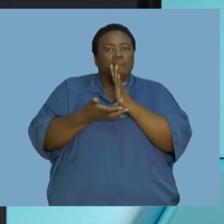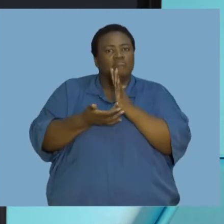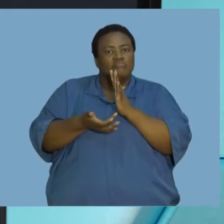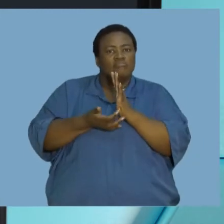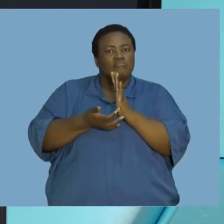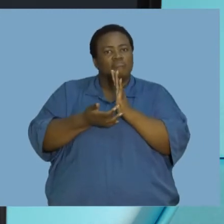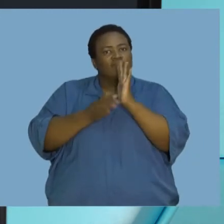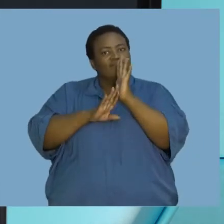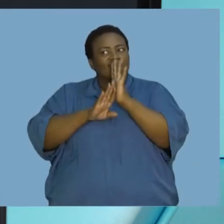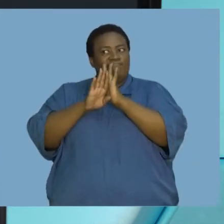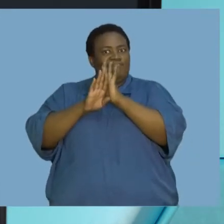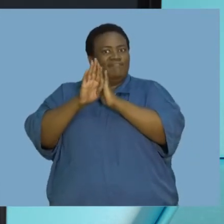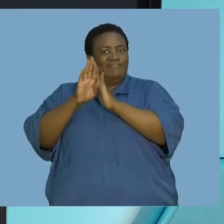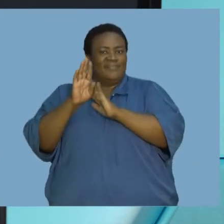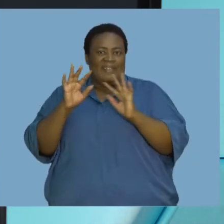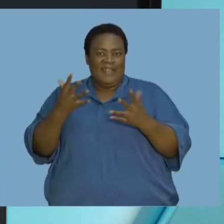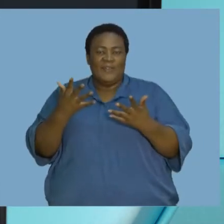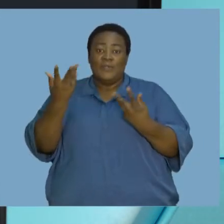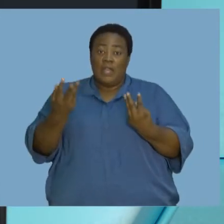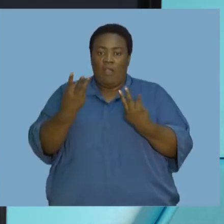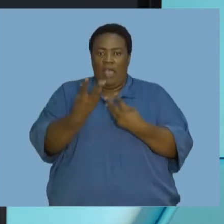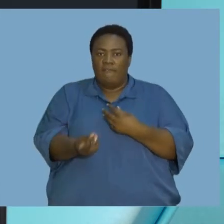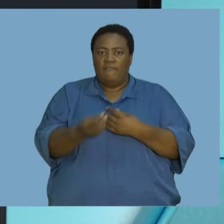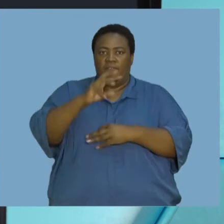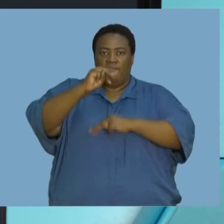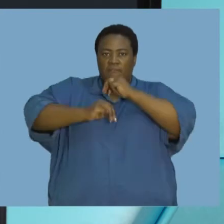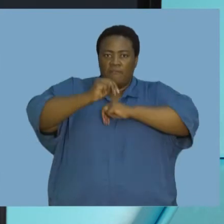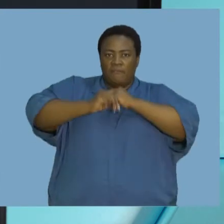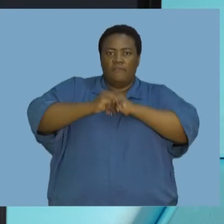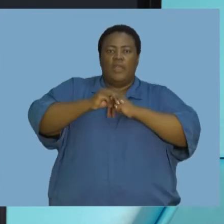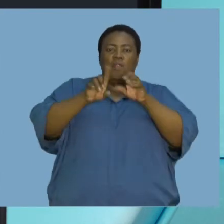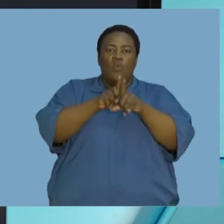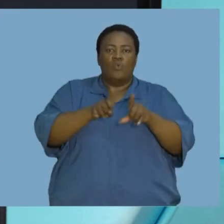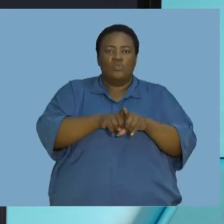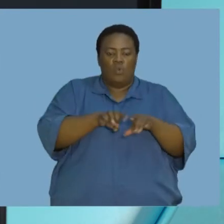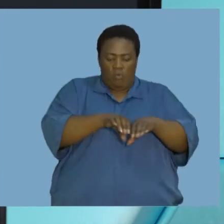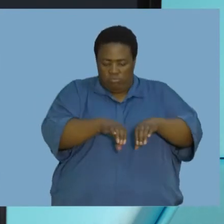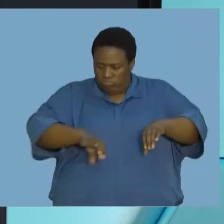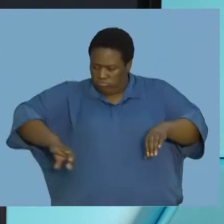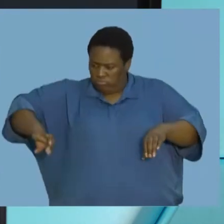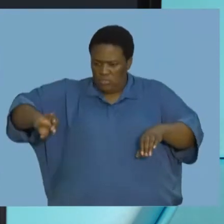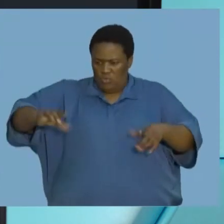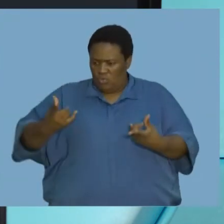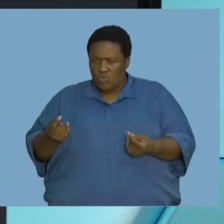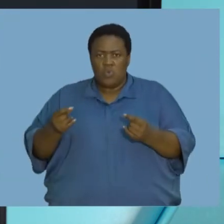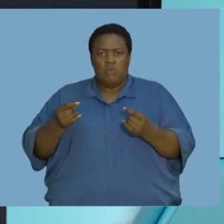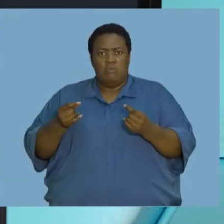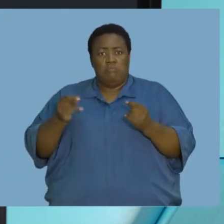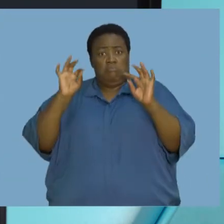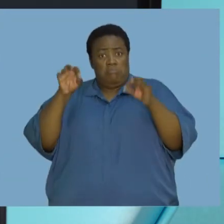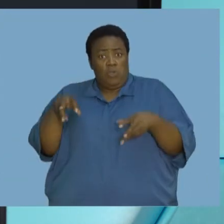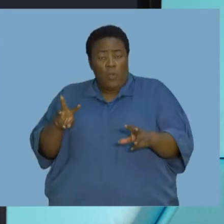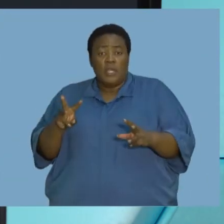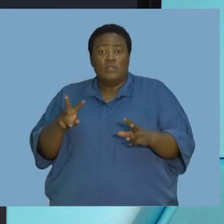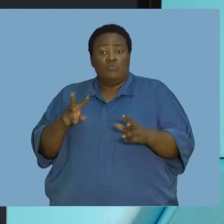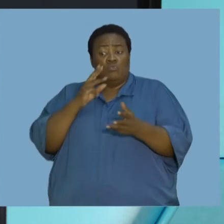more advanced mechanisms and plumbing features that allow us to save water. And if you want to conserve water in your